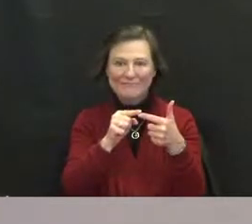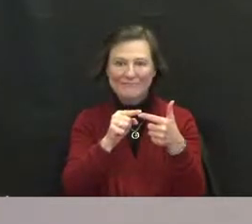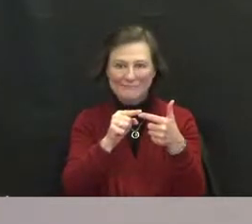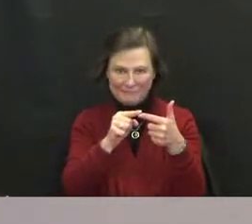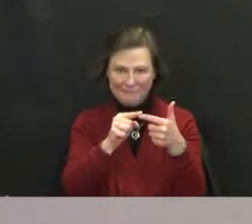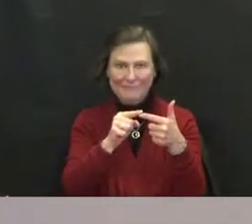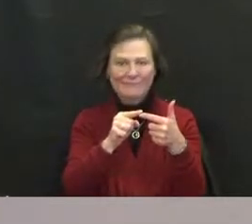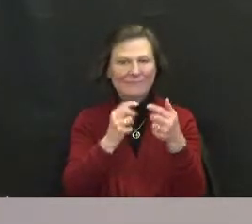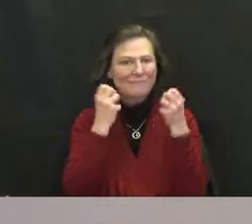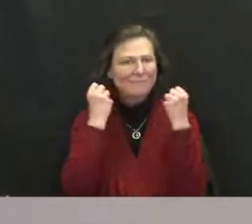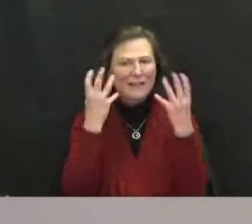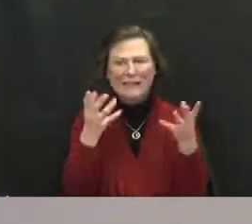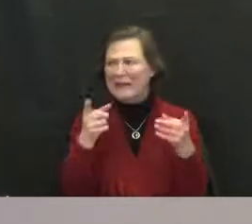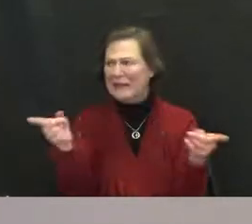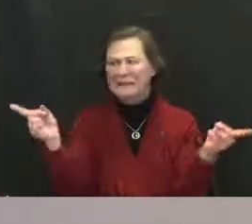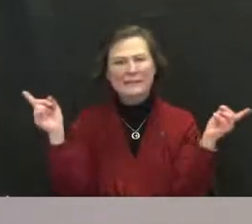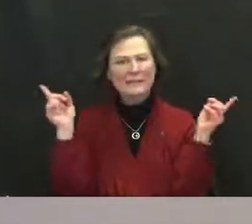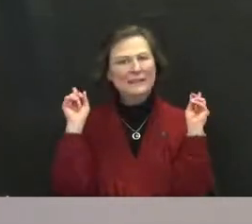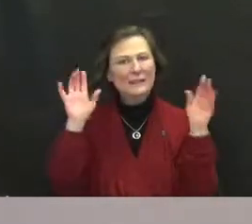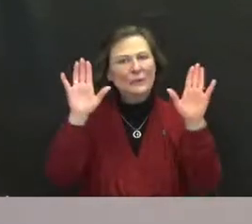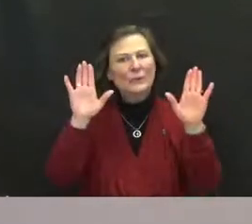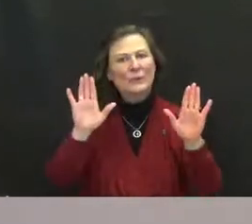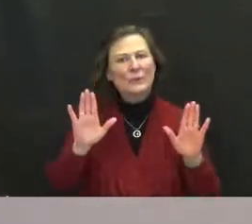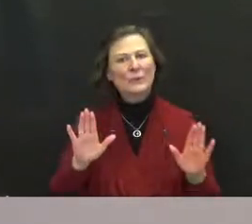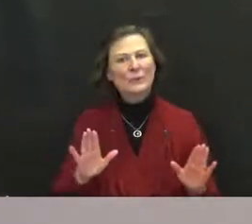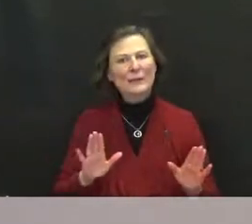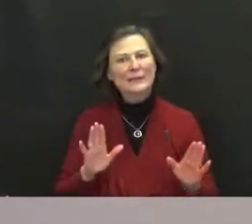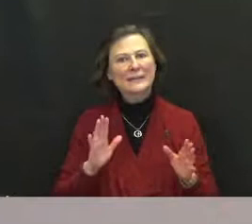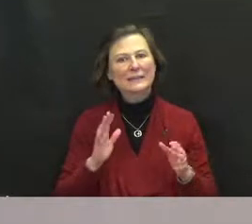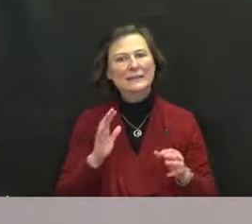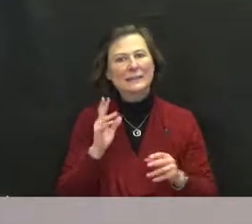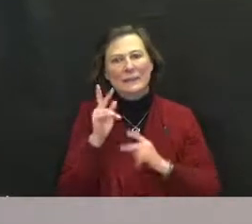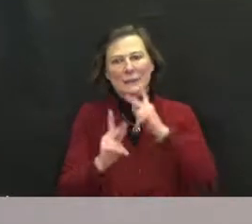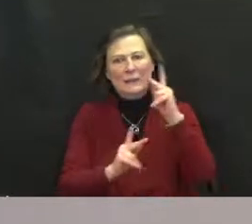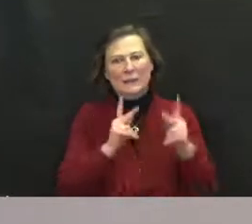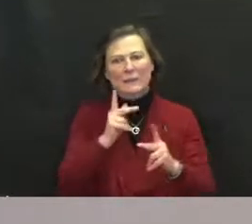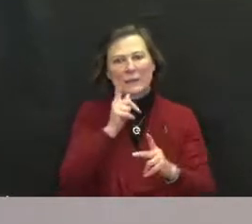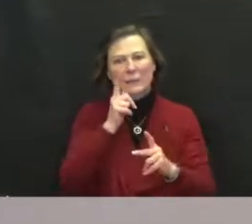There are so many great souls who have come before us,